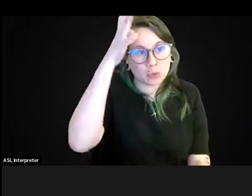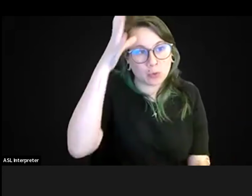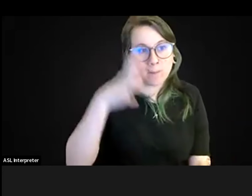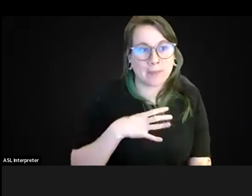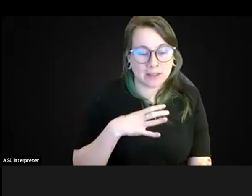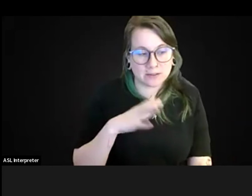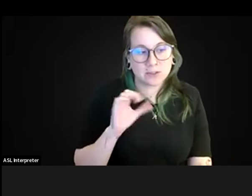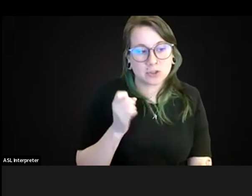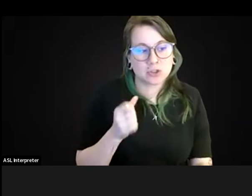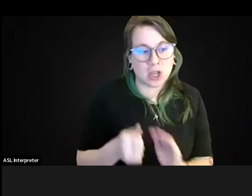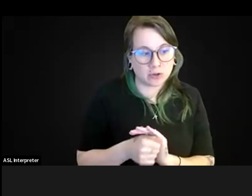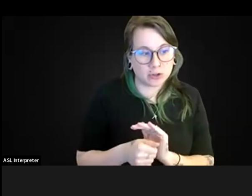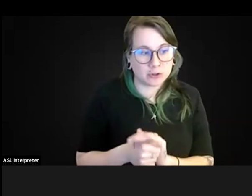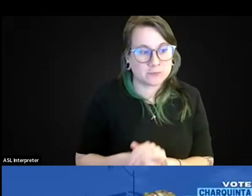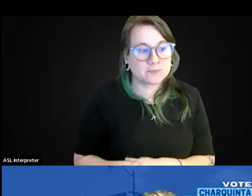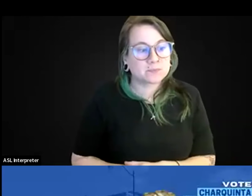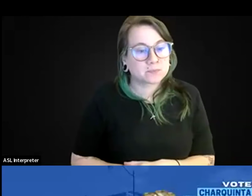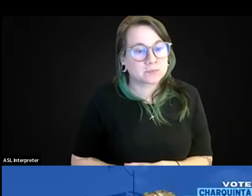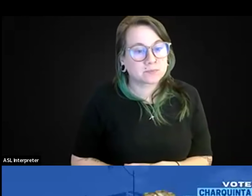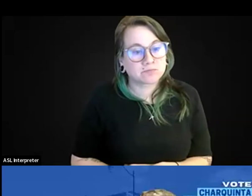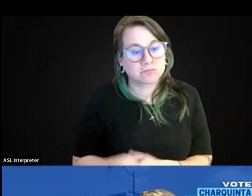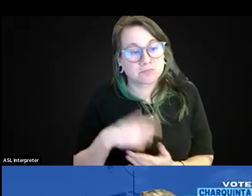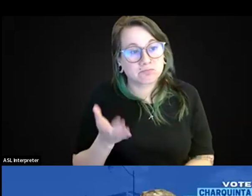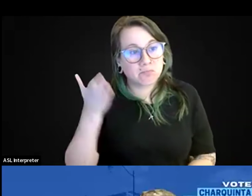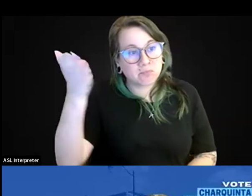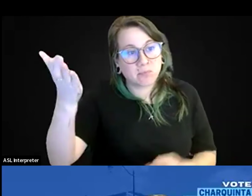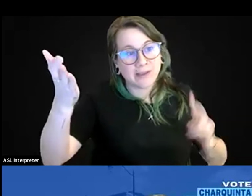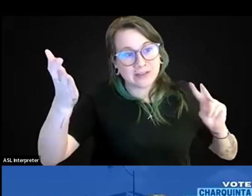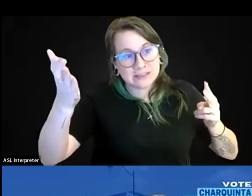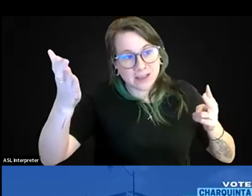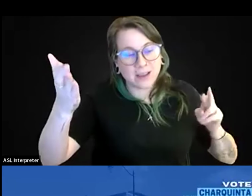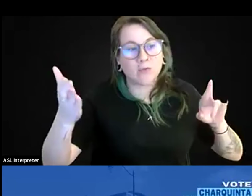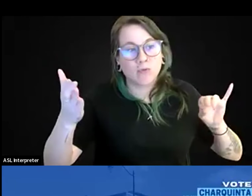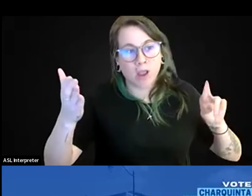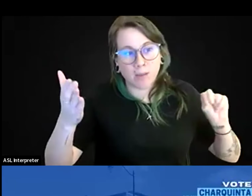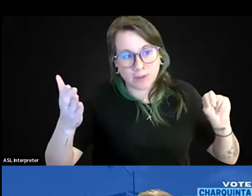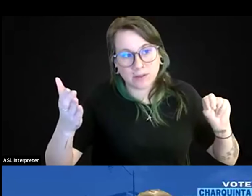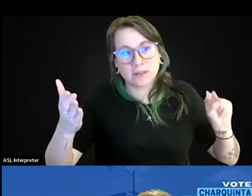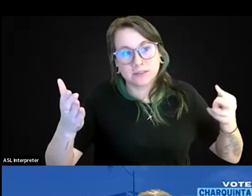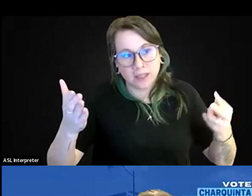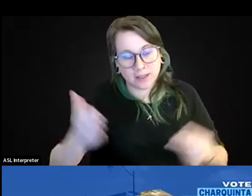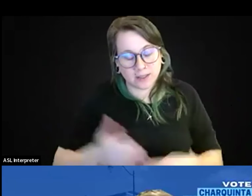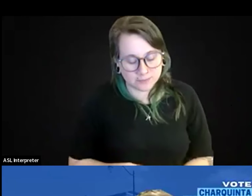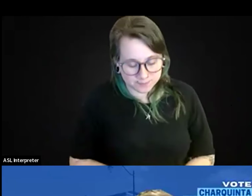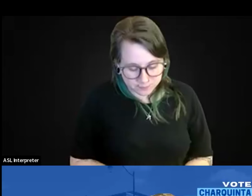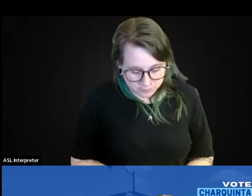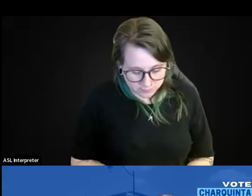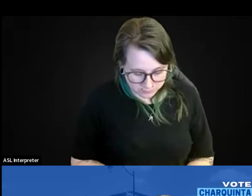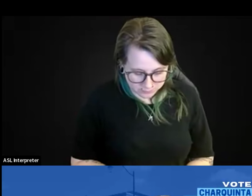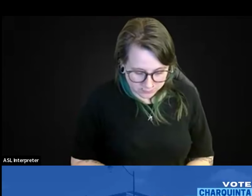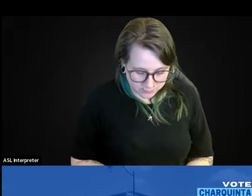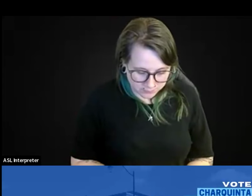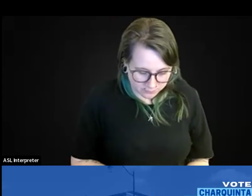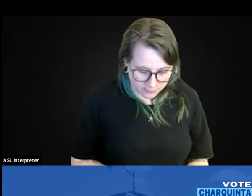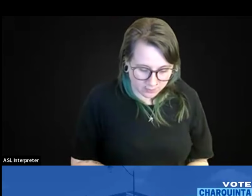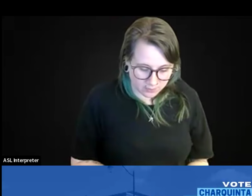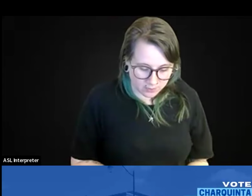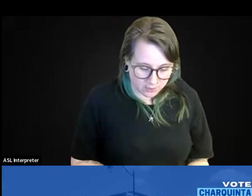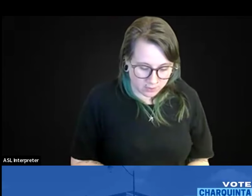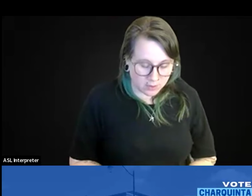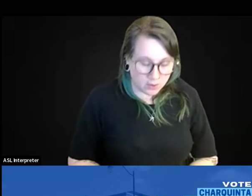There's a motion on the floor by Commissioner Rhodes. Can we get a second? Second. Second by Second. Commissioner Roblin. We'll do roll